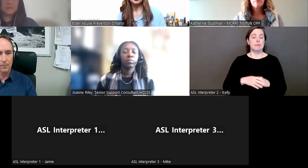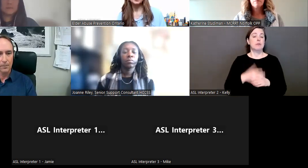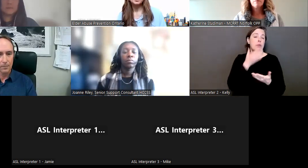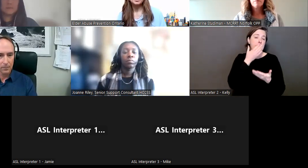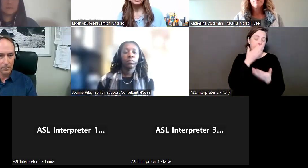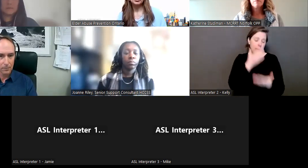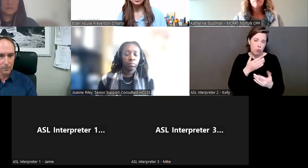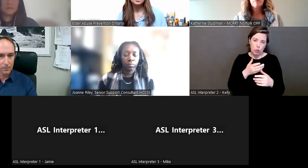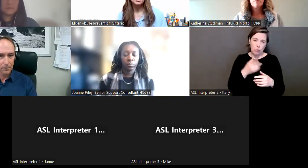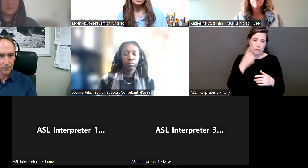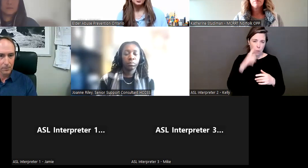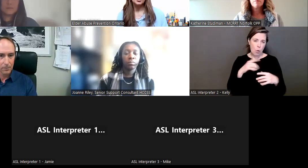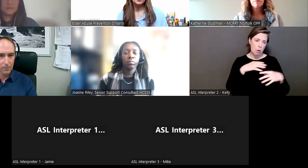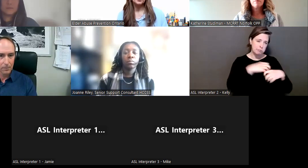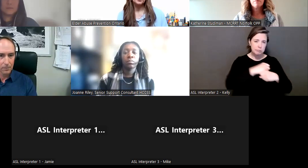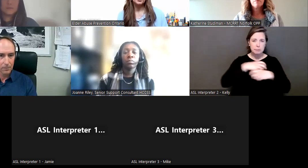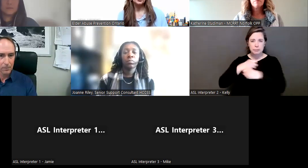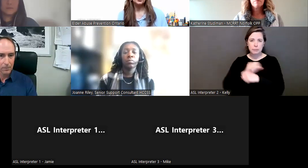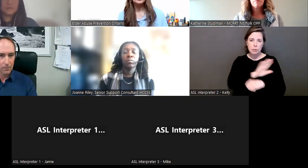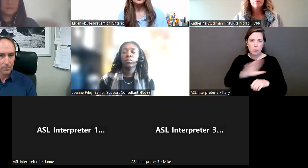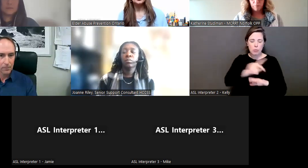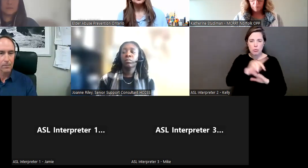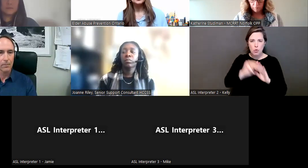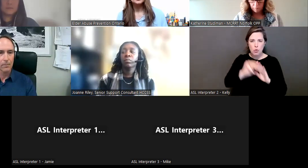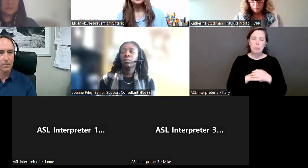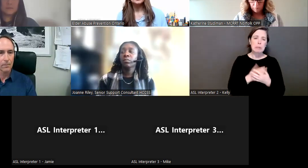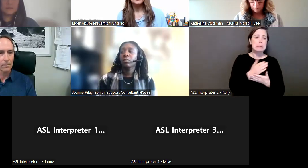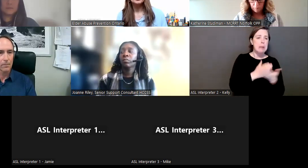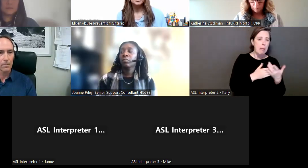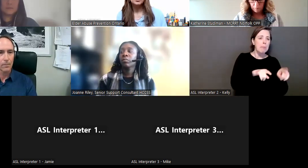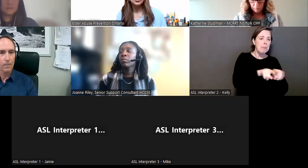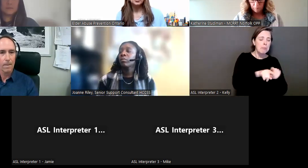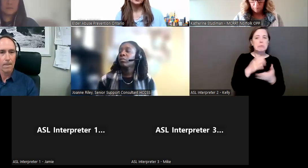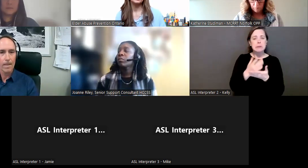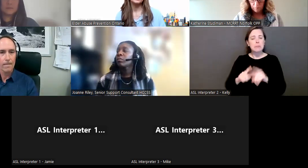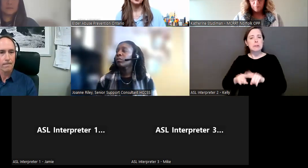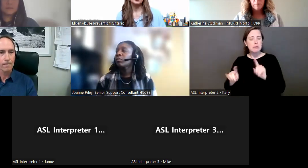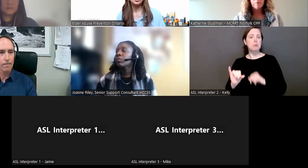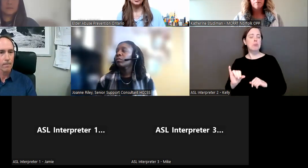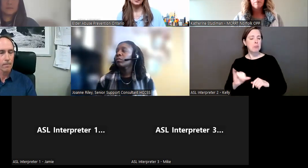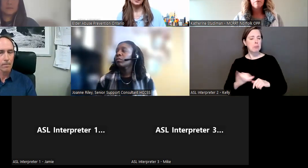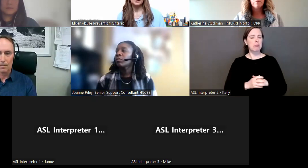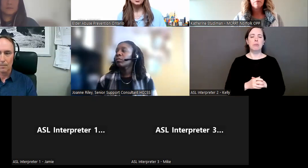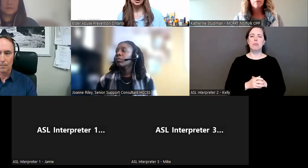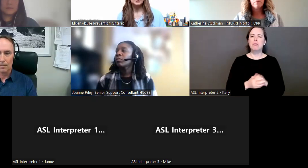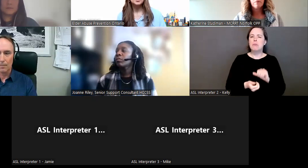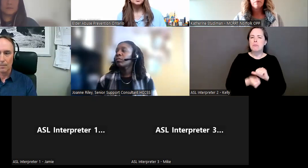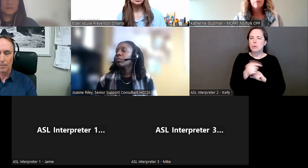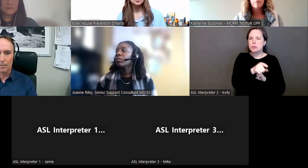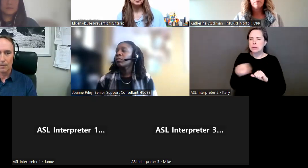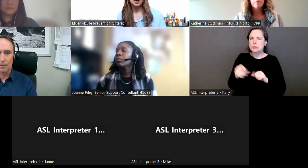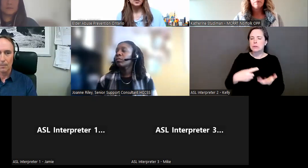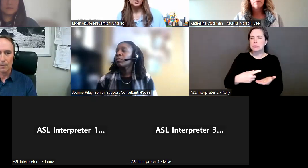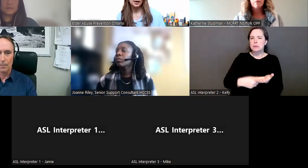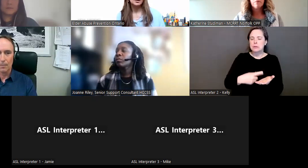notes of similarities and some differences, I think there's, as many of you sort of talked about, that it's not